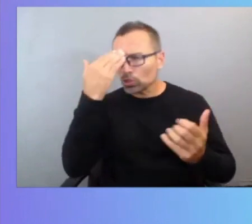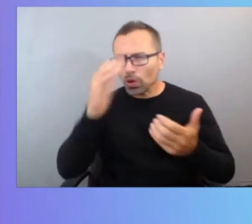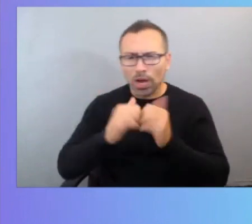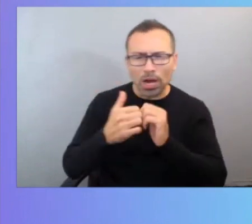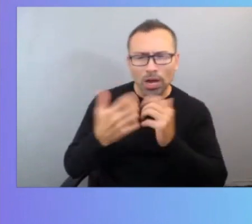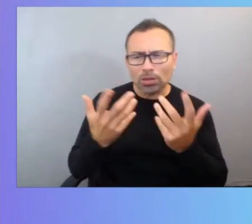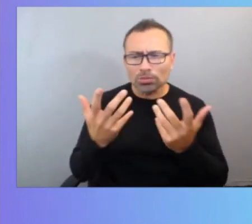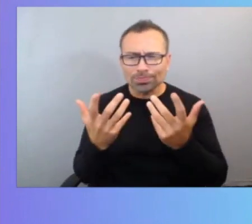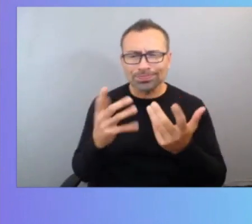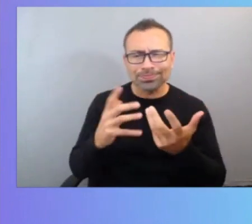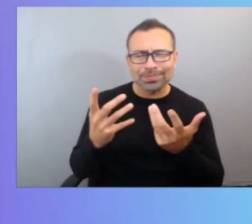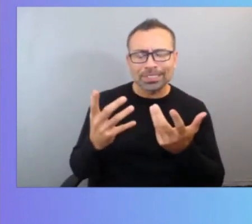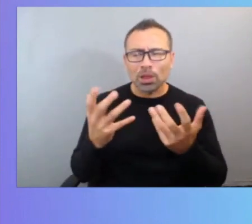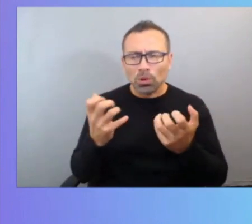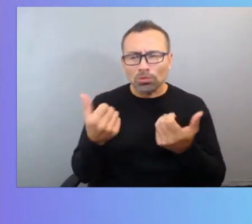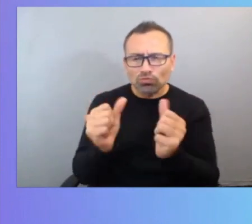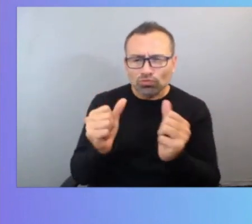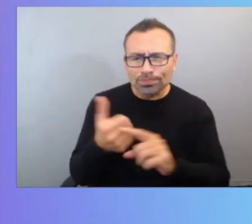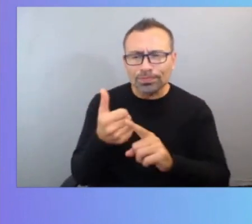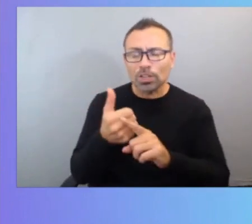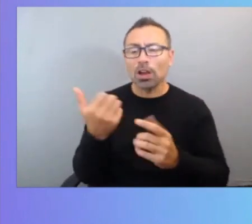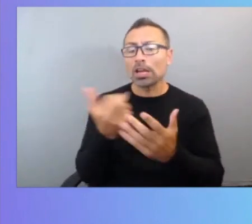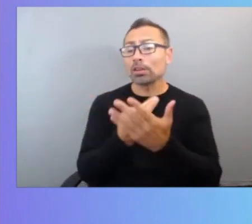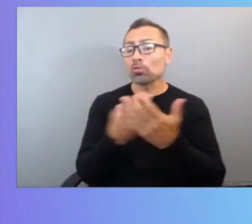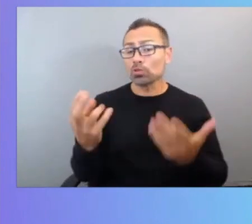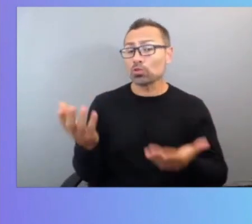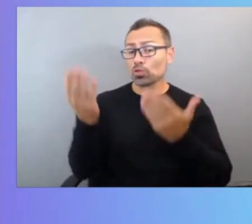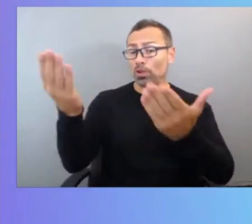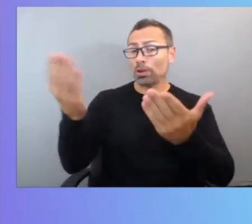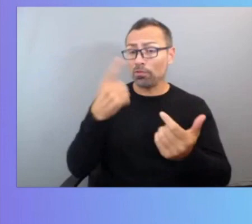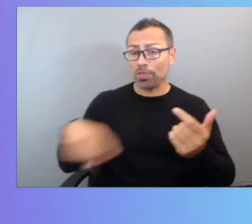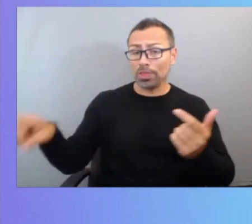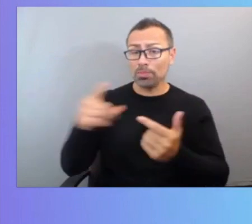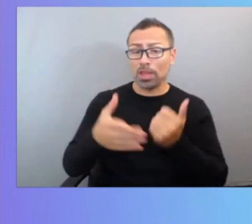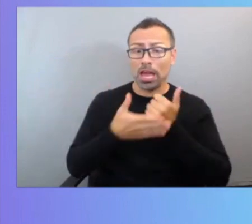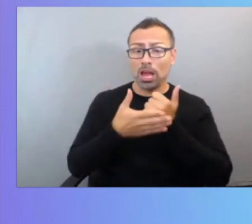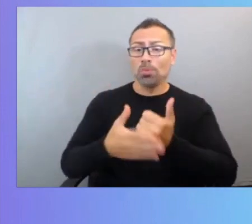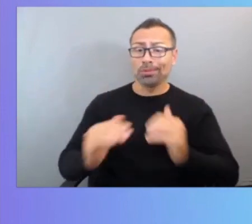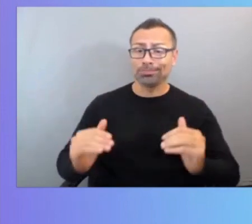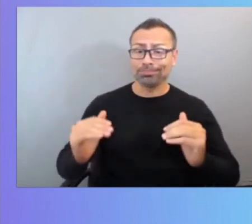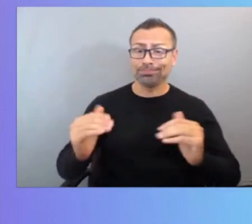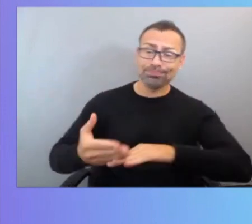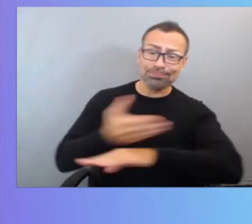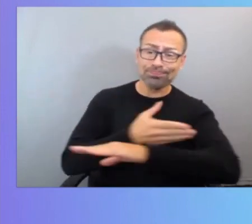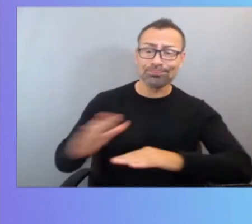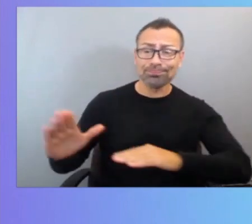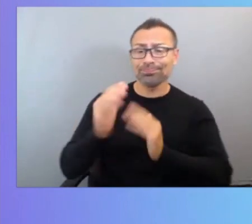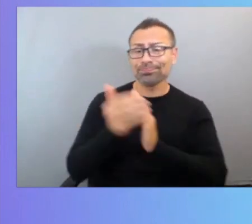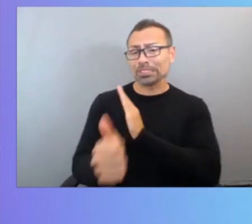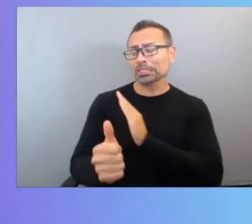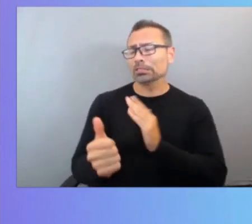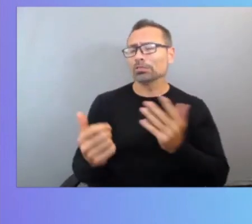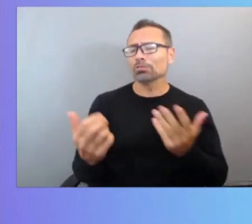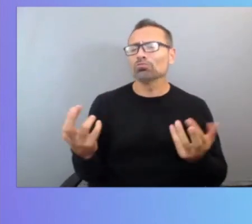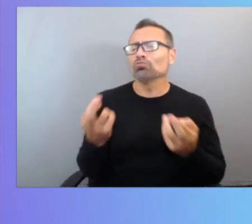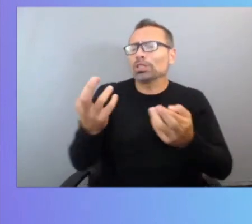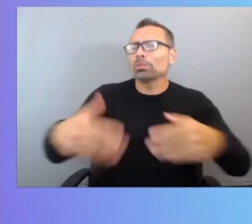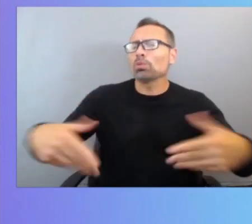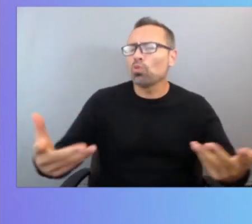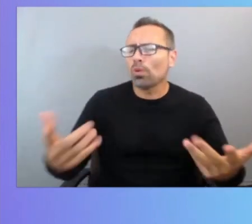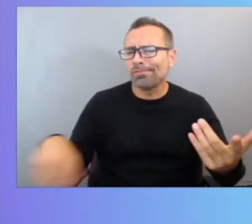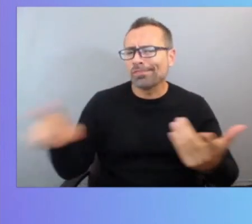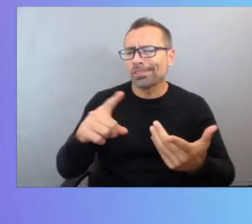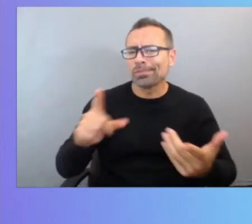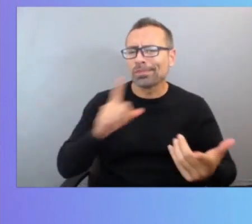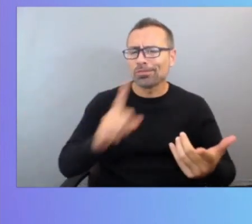kind of, I'm going to use your term again, level up their skills, or just like what would you recommend for them to really just get